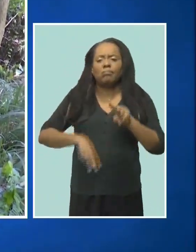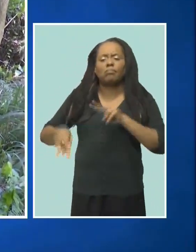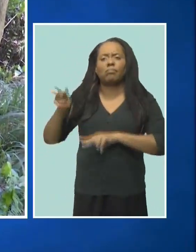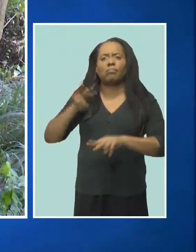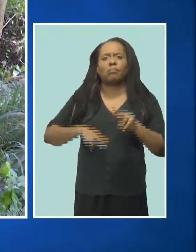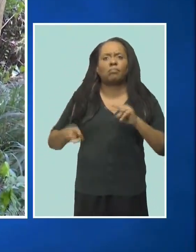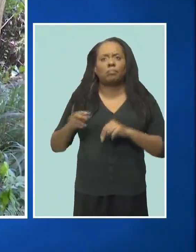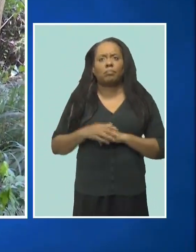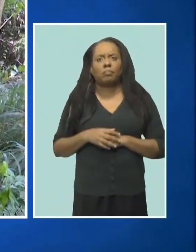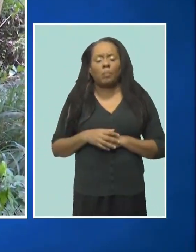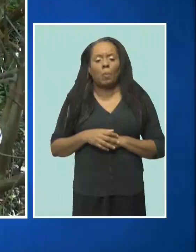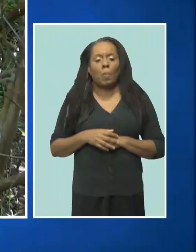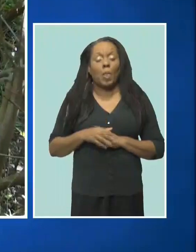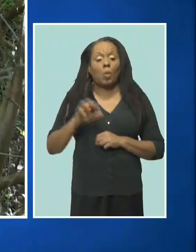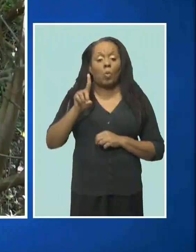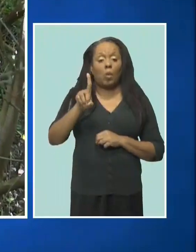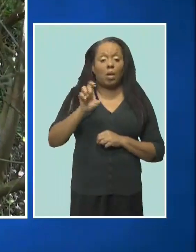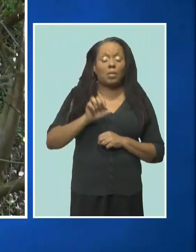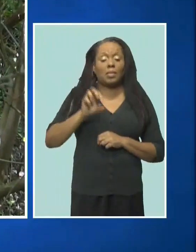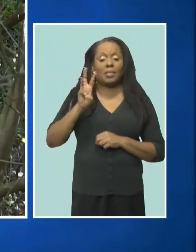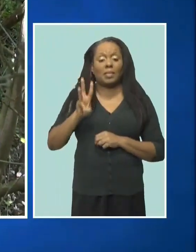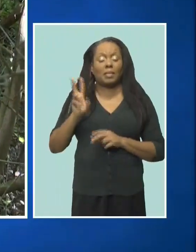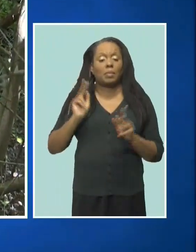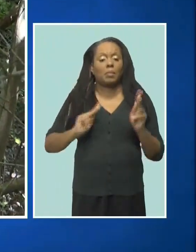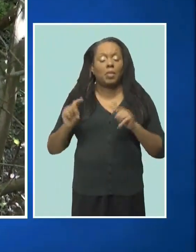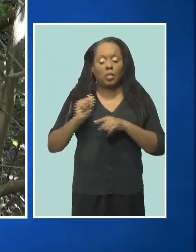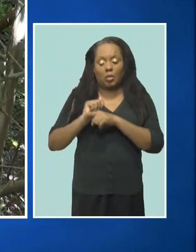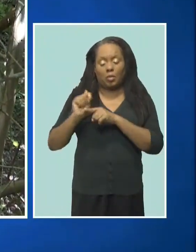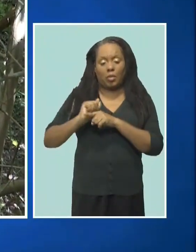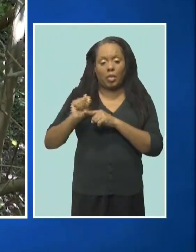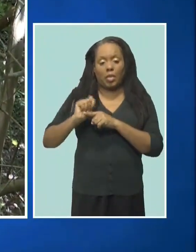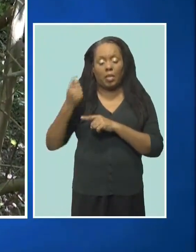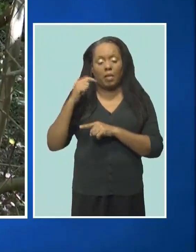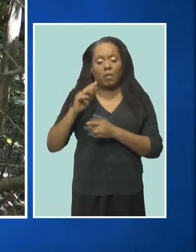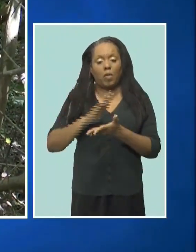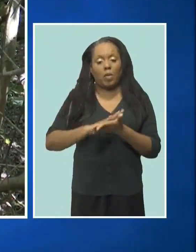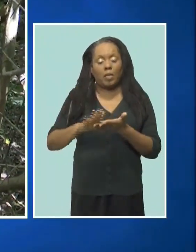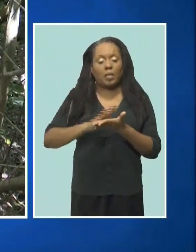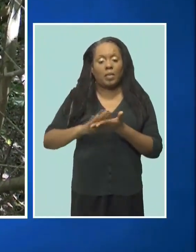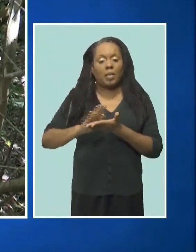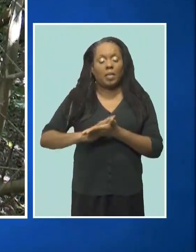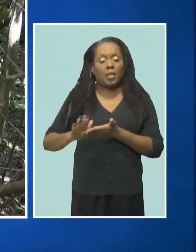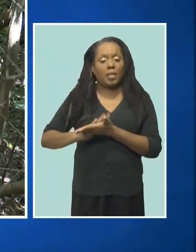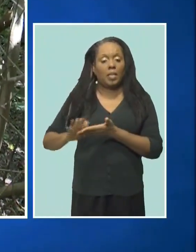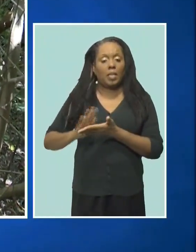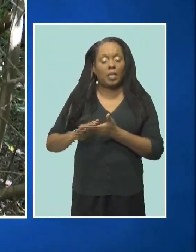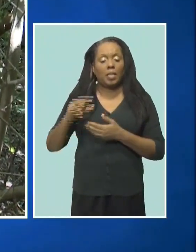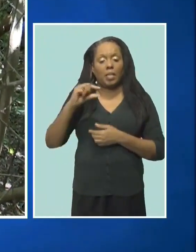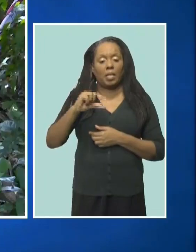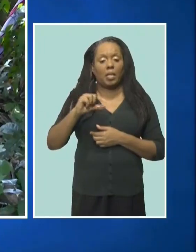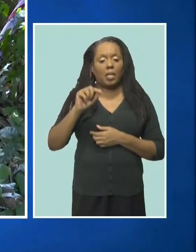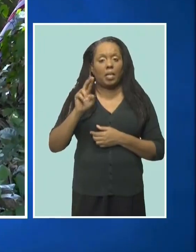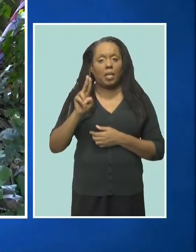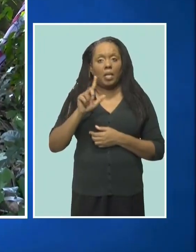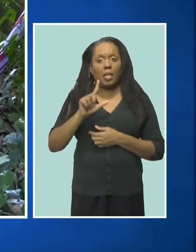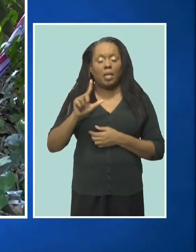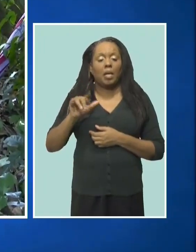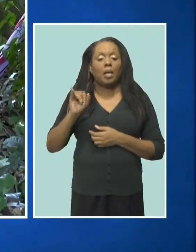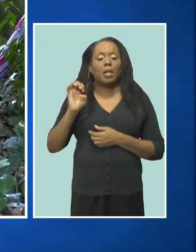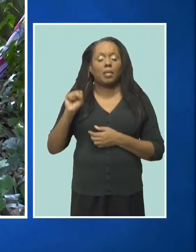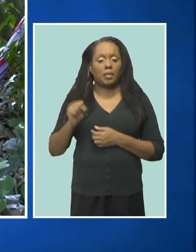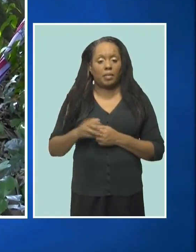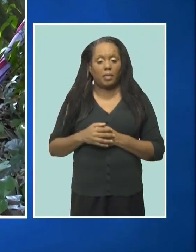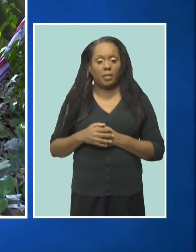106 people have been trained to clean and rehabilitate the gullies within the next 12 months. Project coordinator attached to the